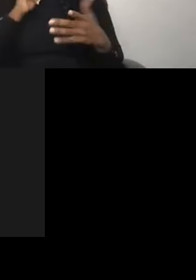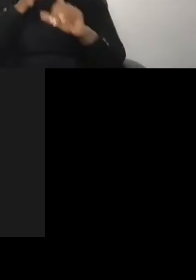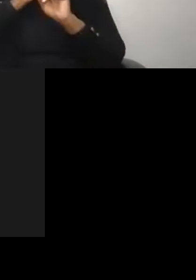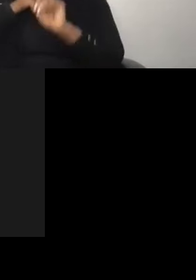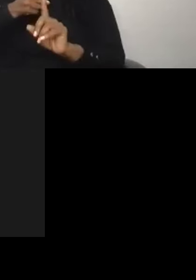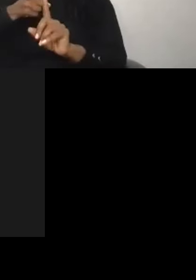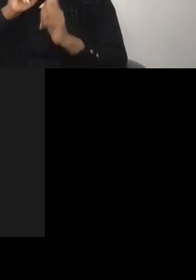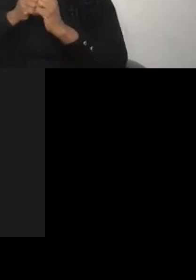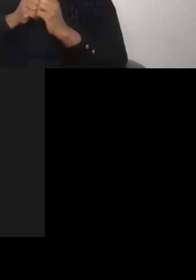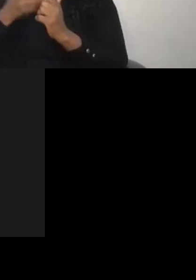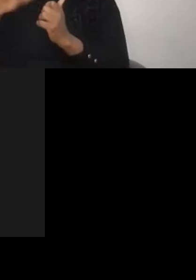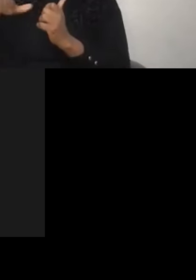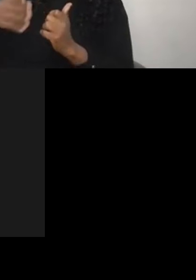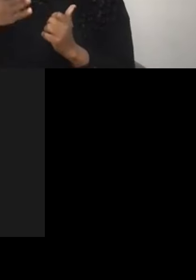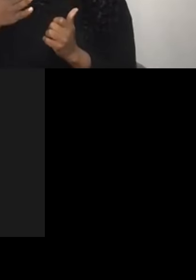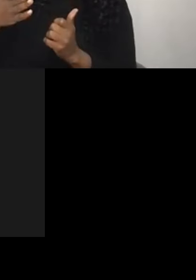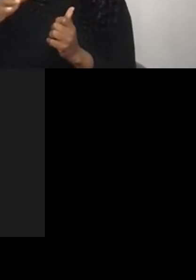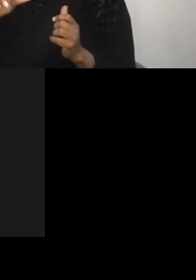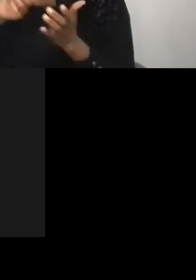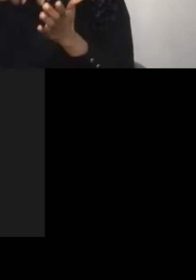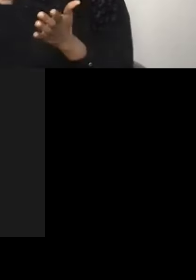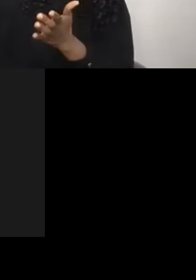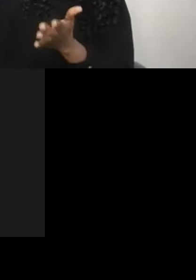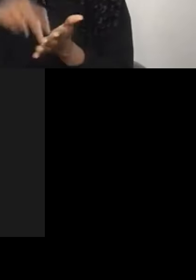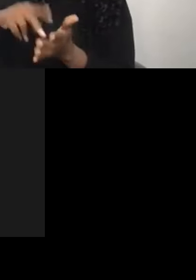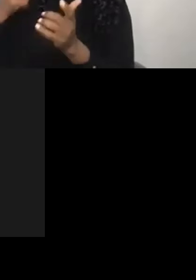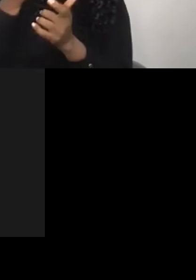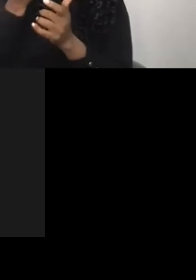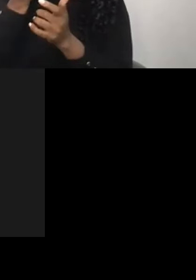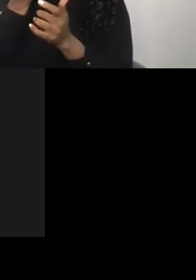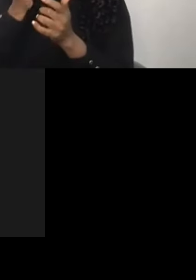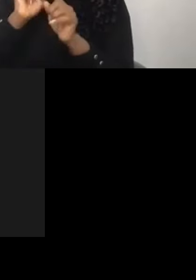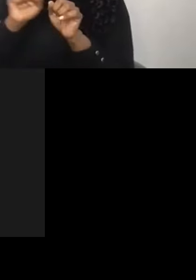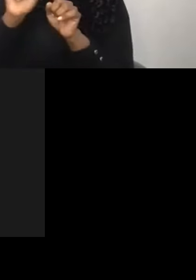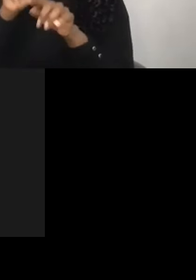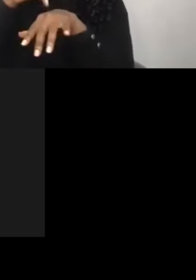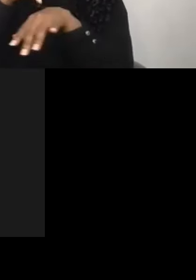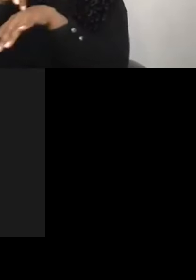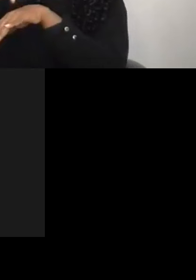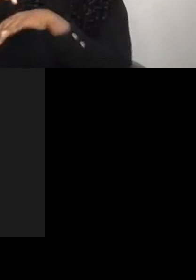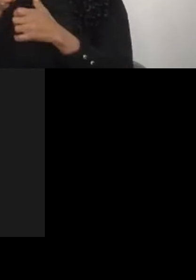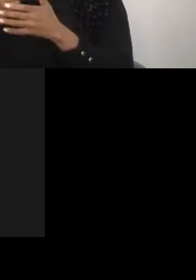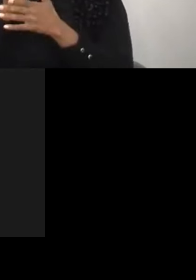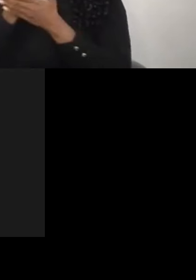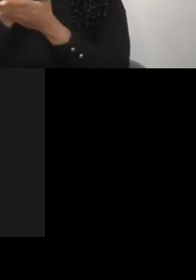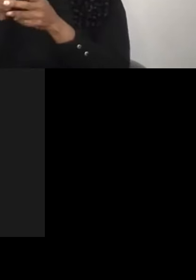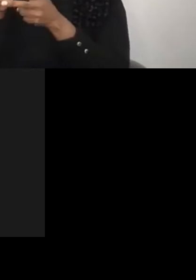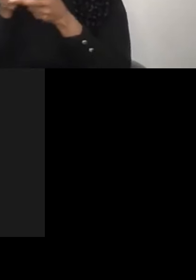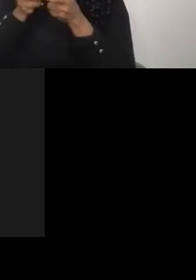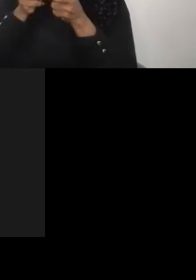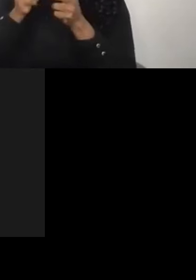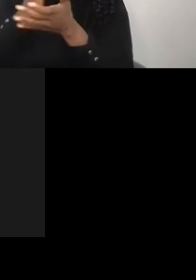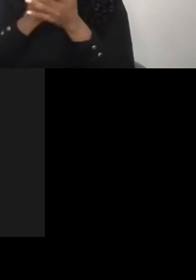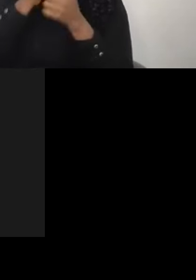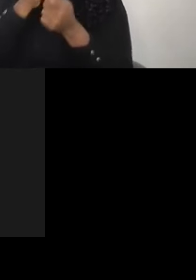about, you know, how is gymnastics or any of these kinds of little things, it can be much easier to kind of pull out and express interest in